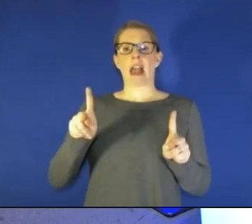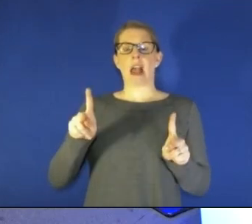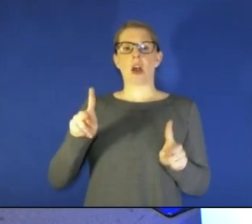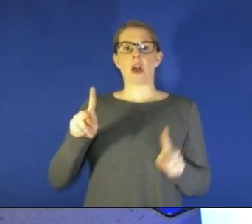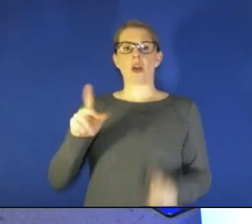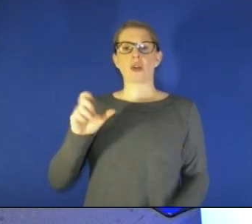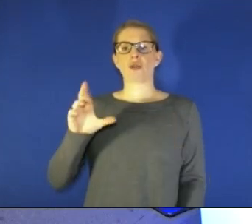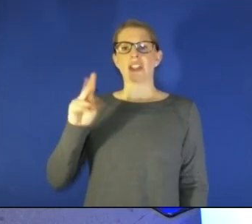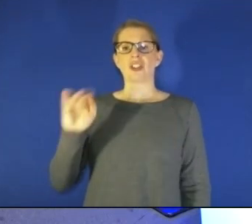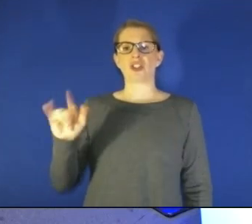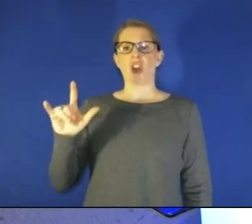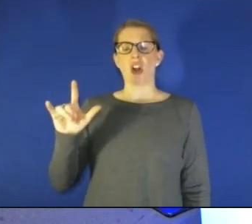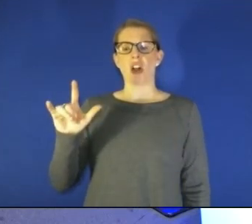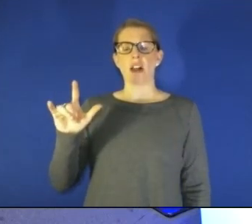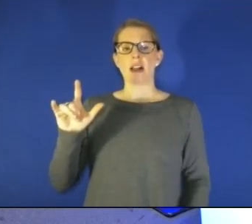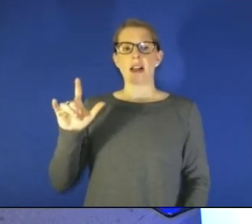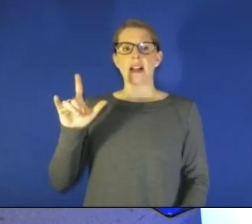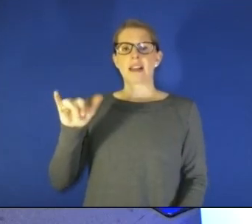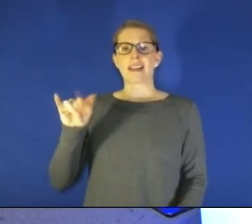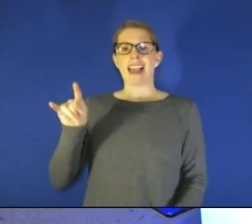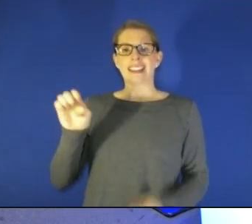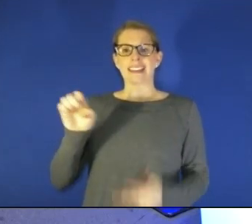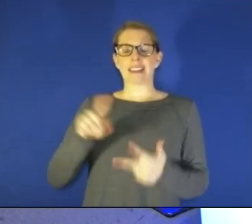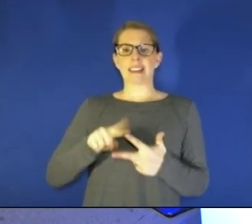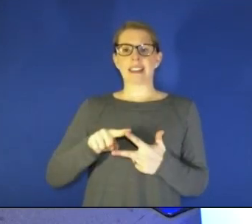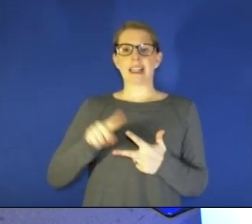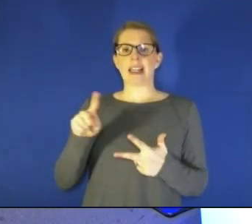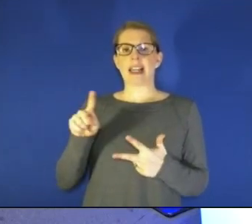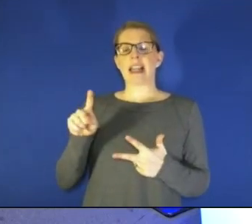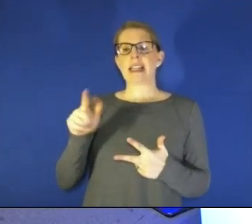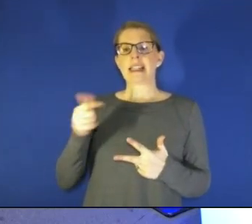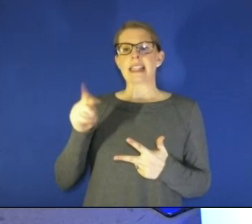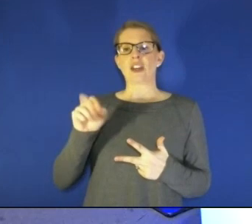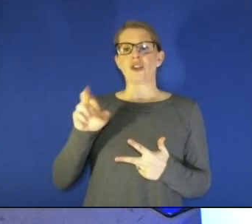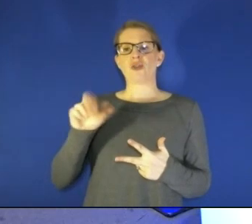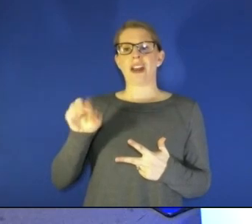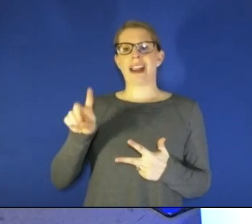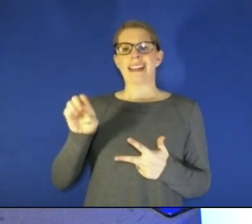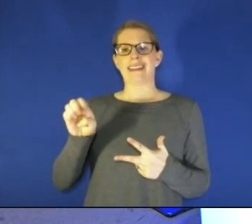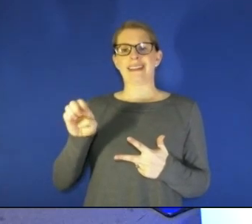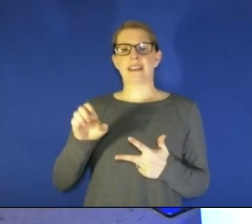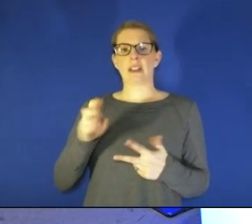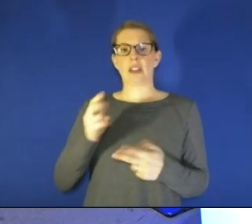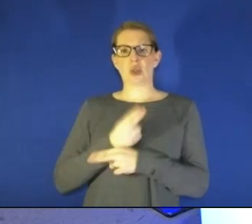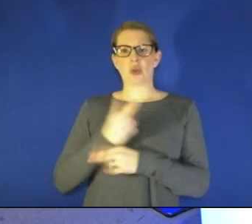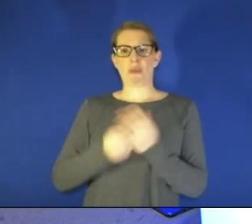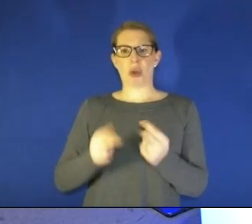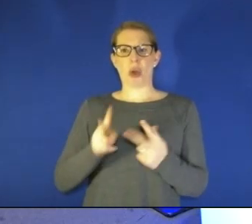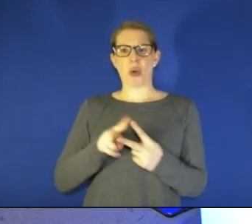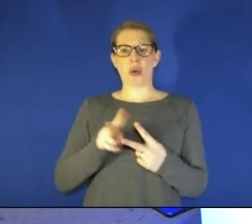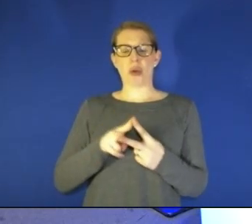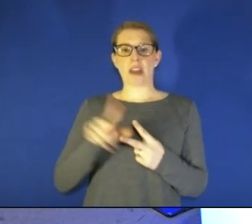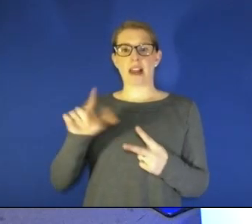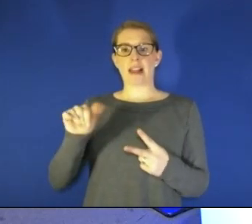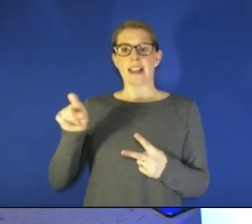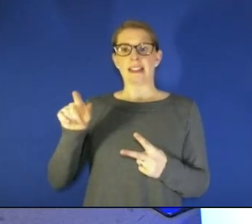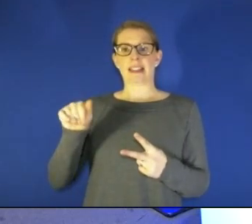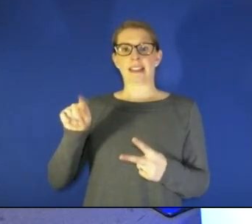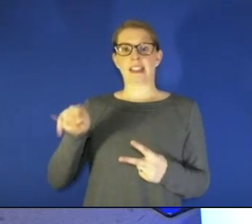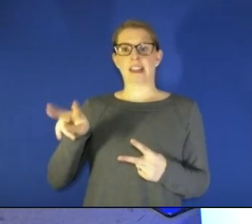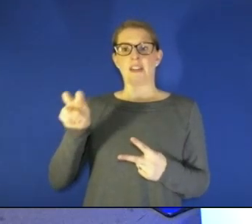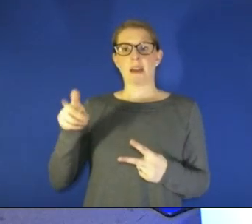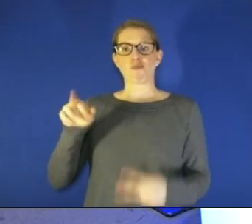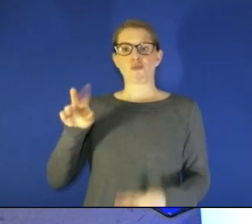and laxatives versus prescription PrEP? She said she's used both, and the laxative PrEP is much easier to tolerate,